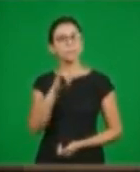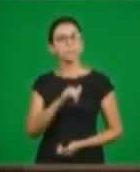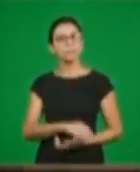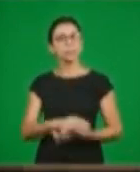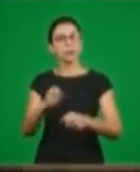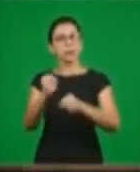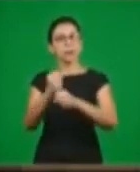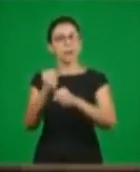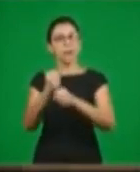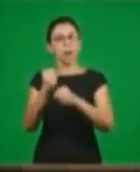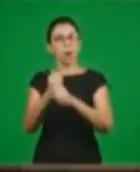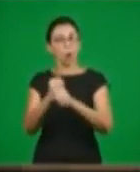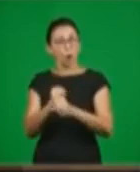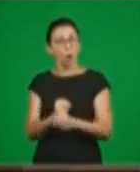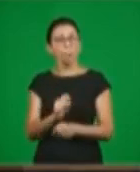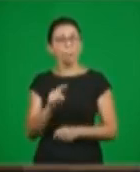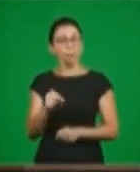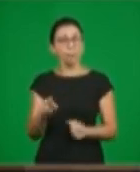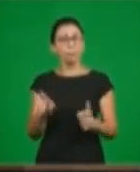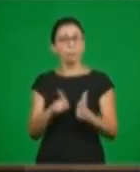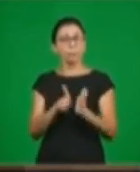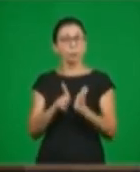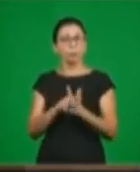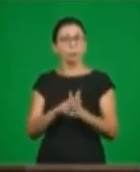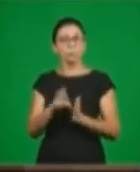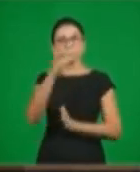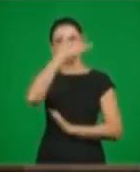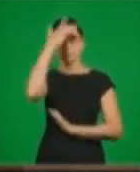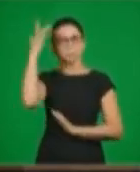work, it is for the nobles.